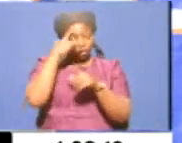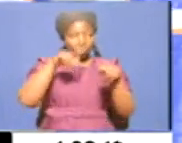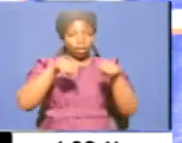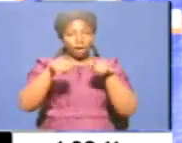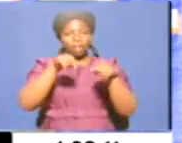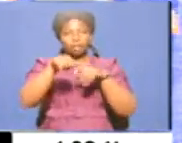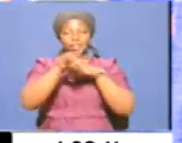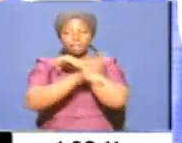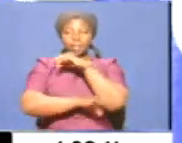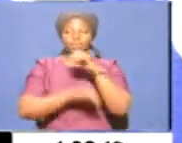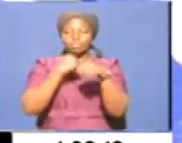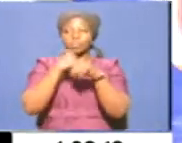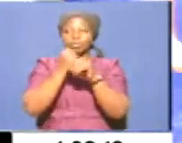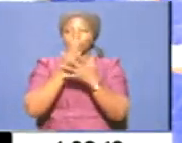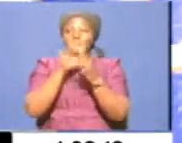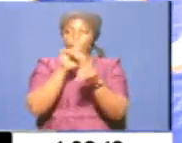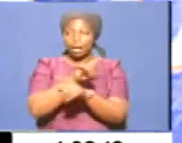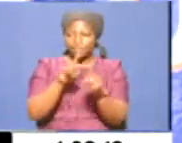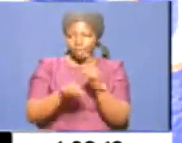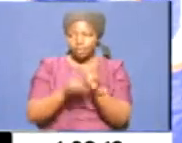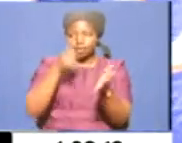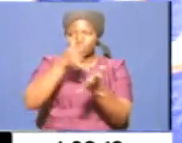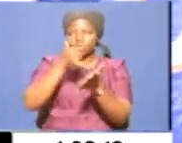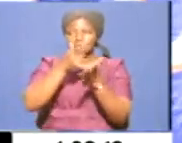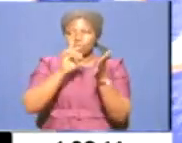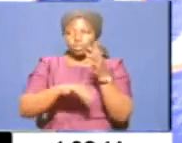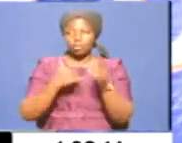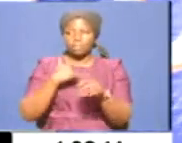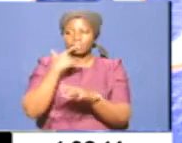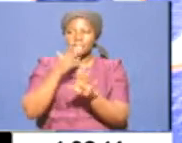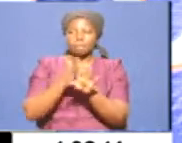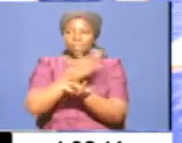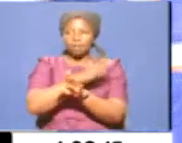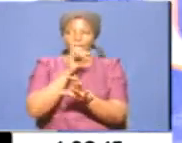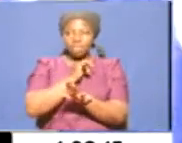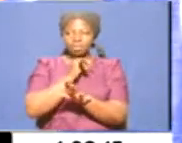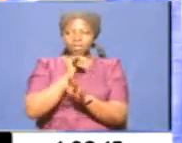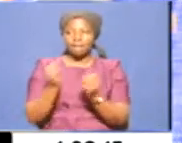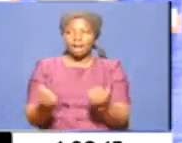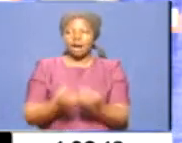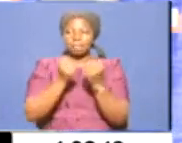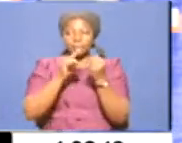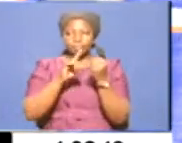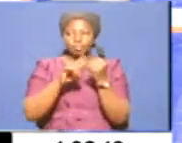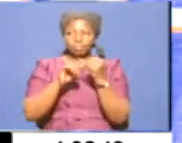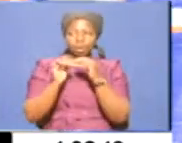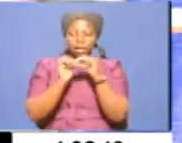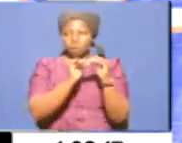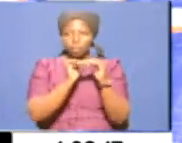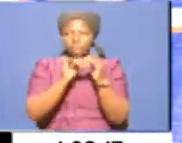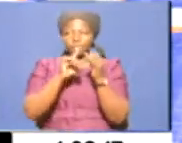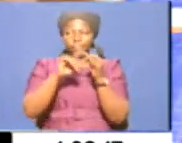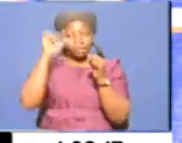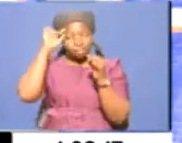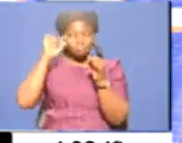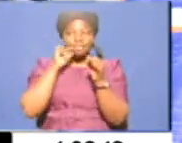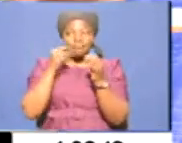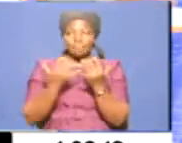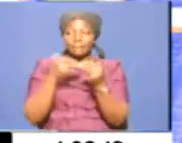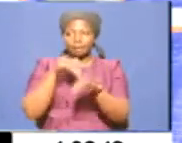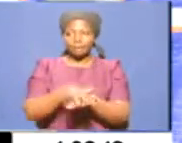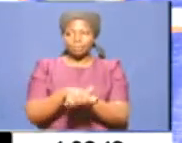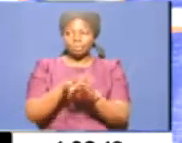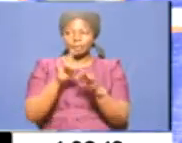we have said a while ago, happens. Equity, gender mainstreaming, good governance,